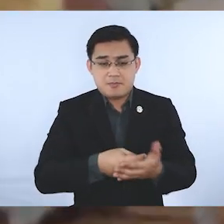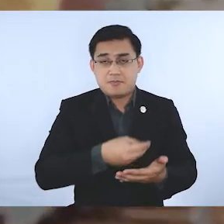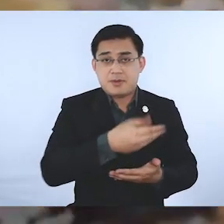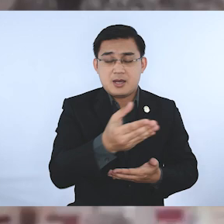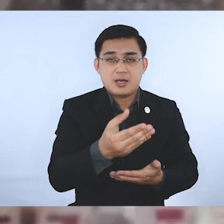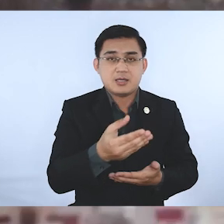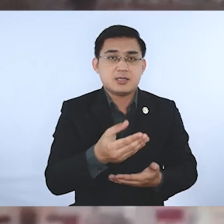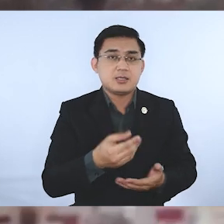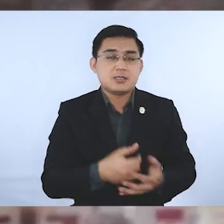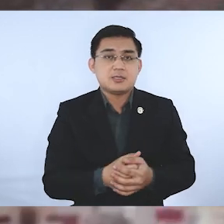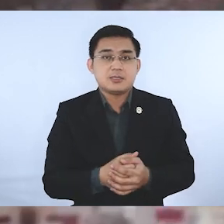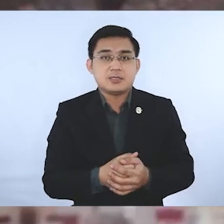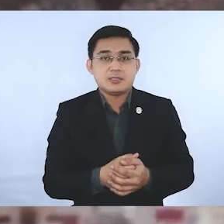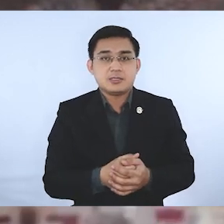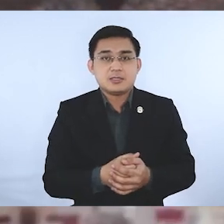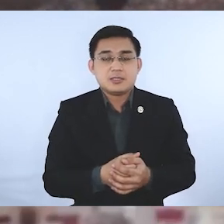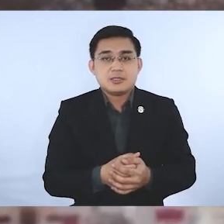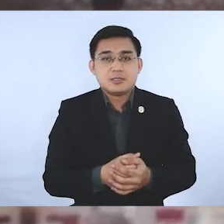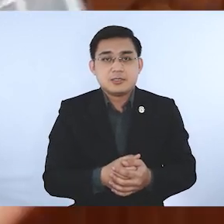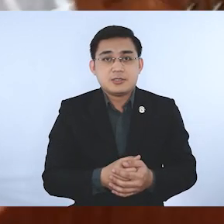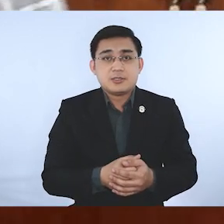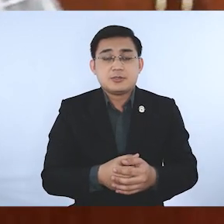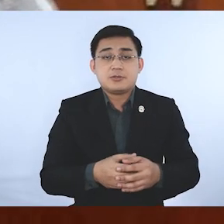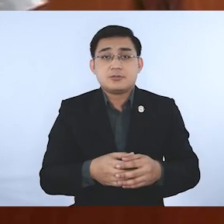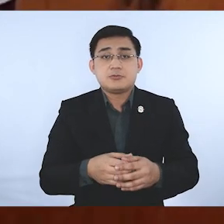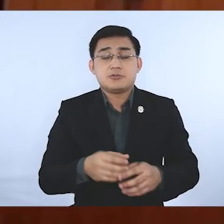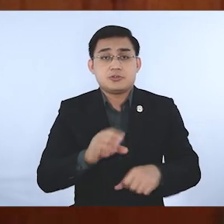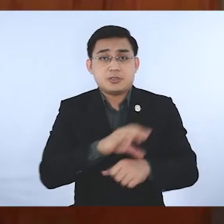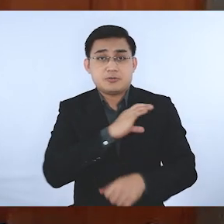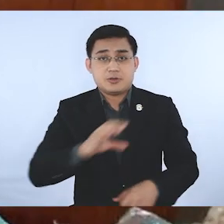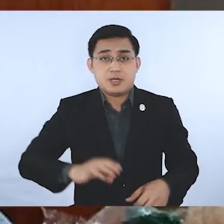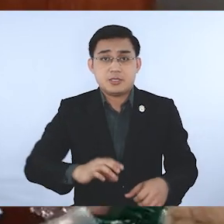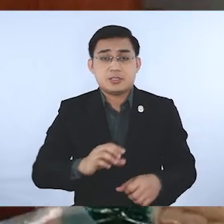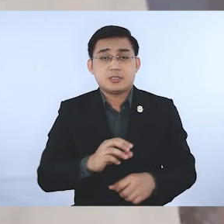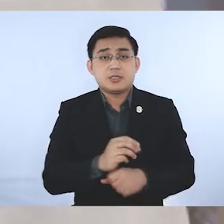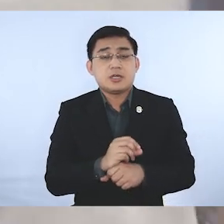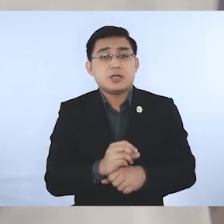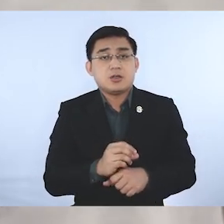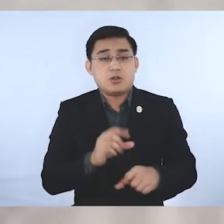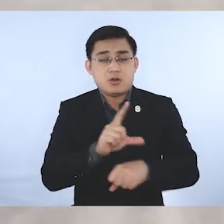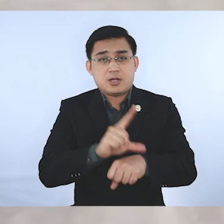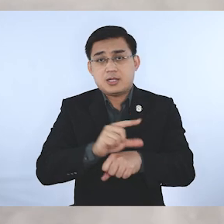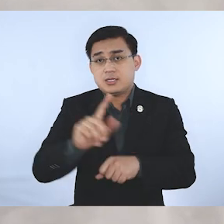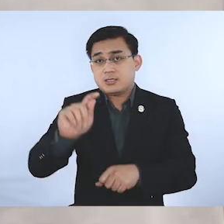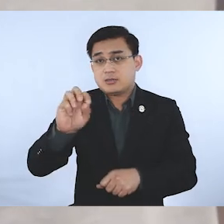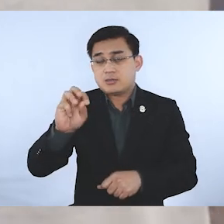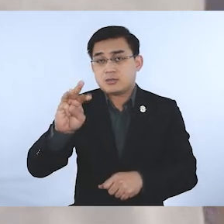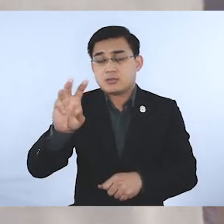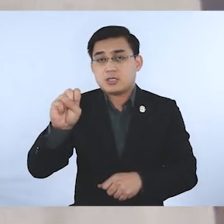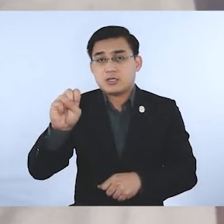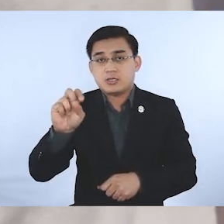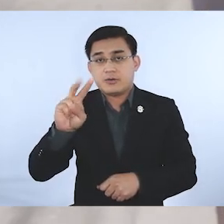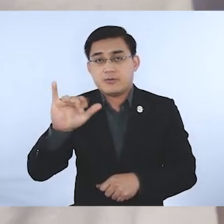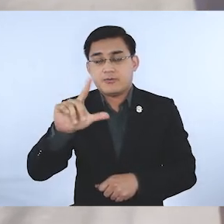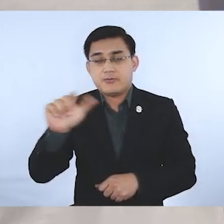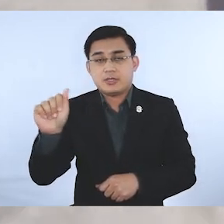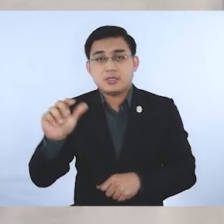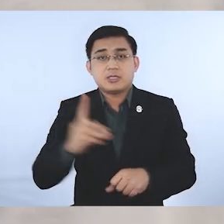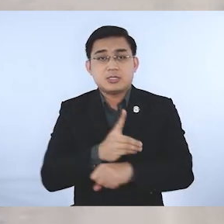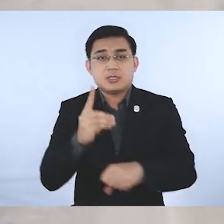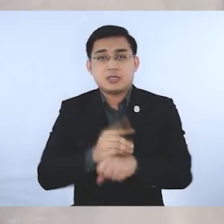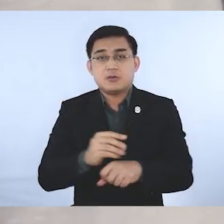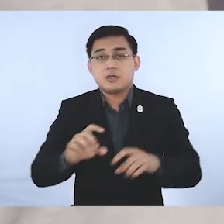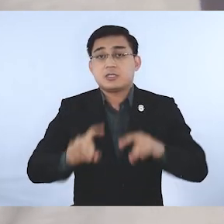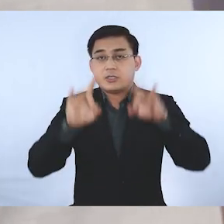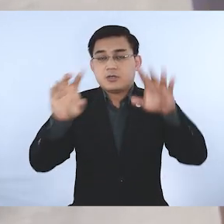the pandemic. So the Church of Christ members in the local congregation of Townsville, Ecclesiastical District of Australia